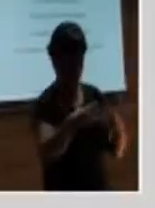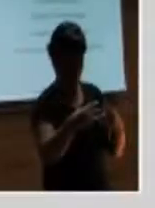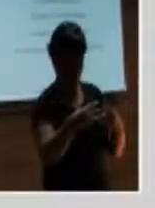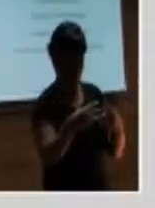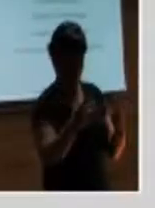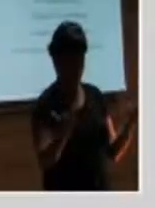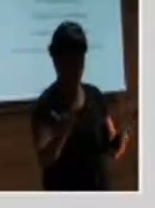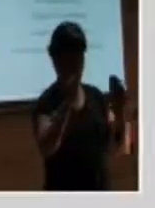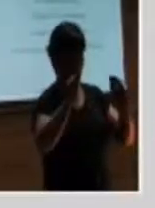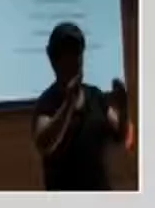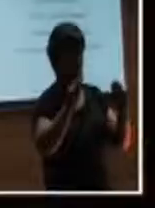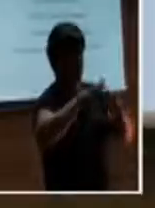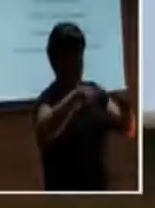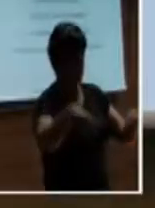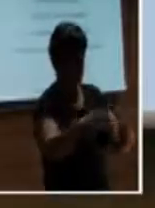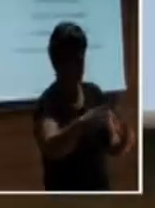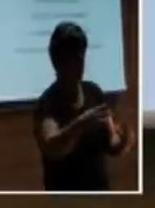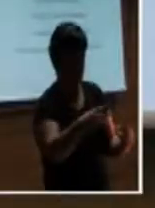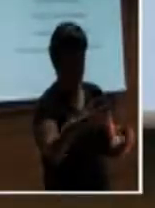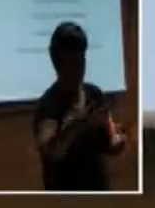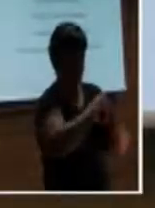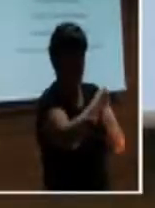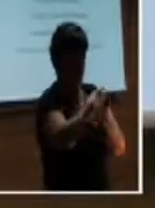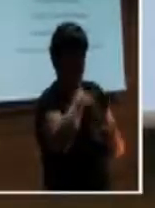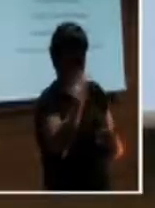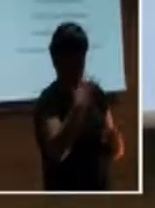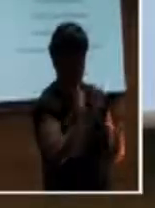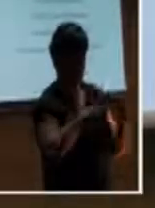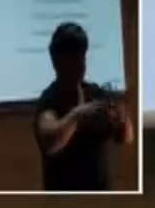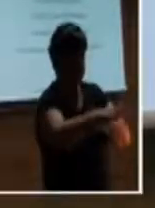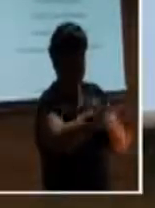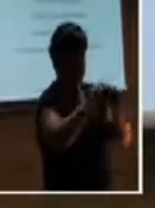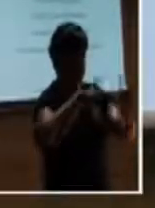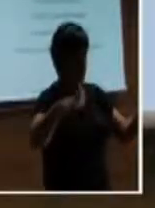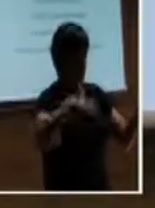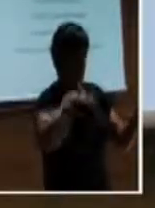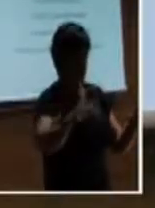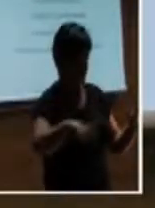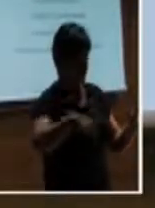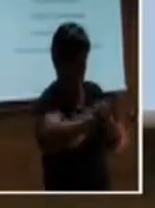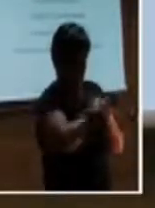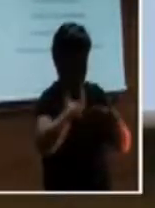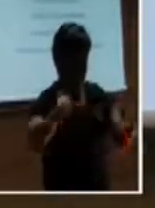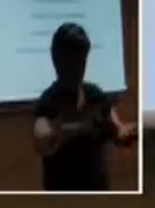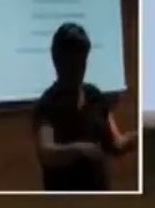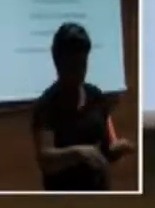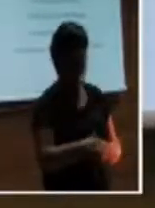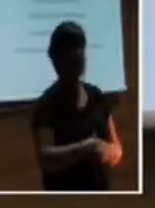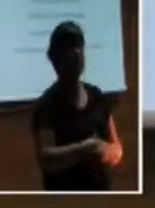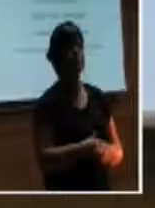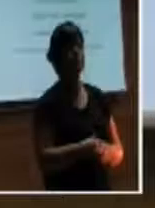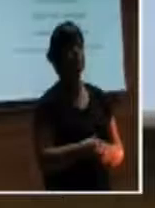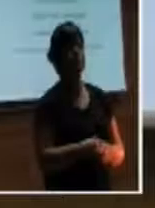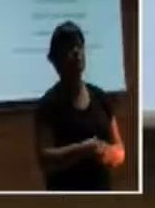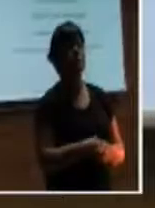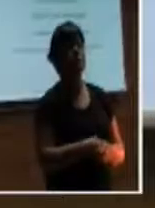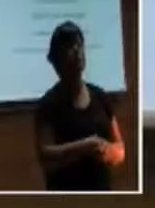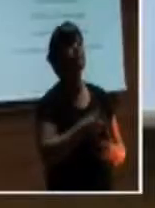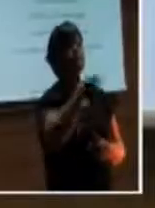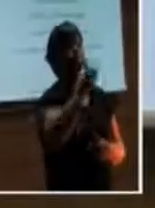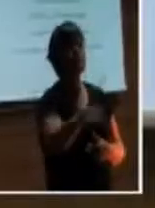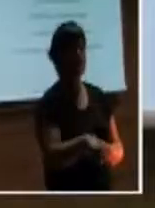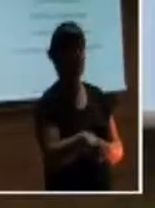knows, who wants to know about dementia care. And the following programs, they have developed the Demens ABC Plus. This